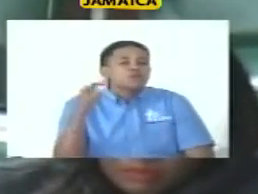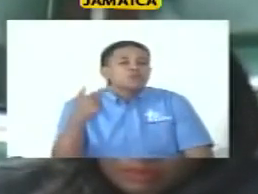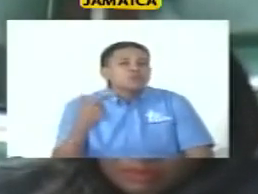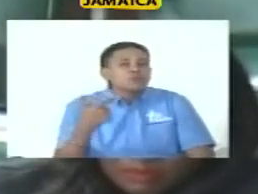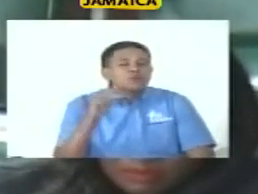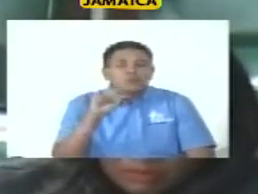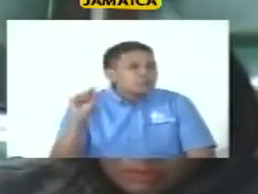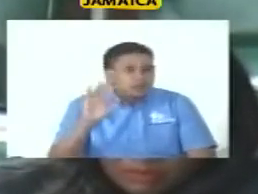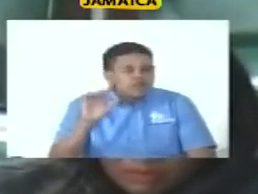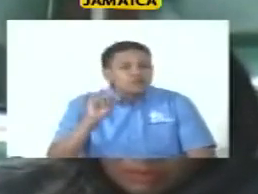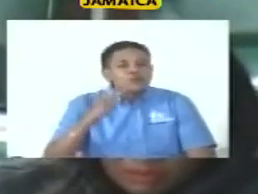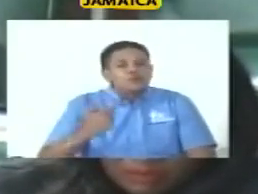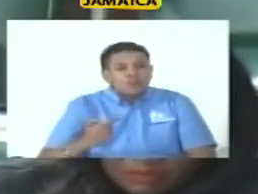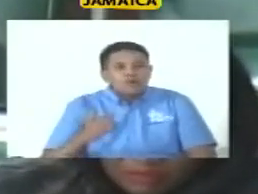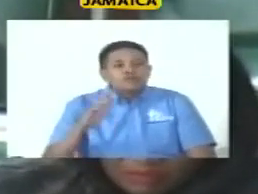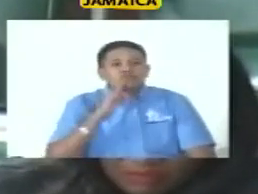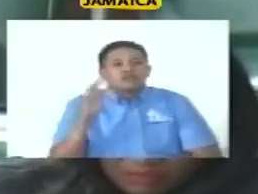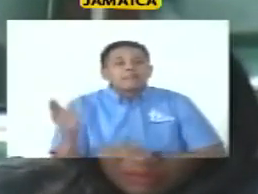seek to